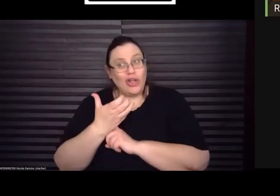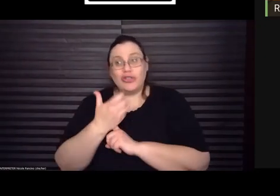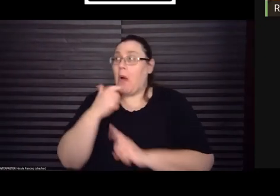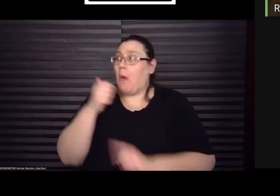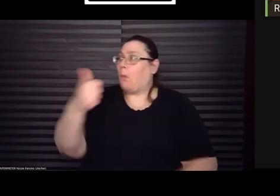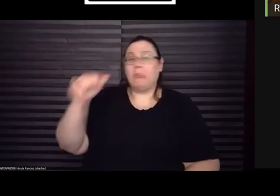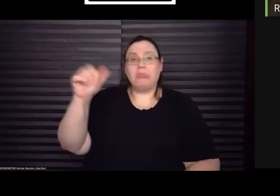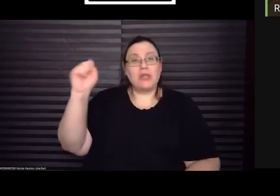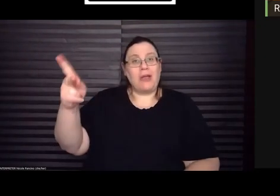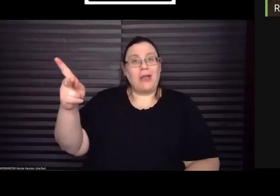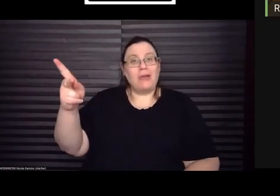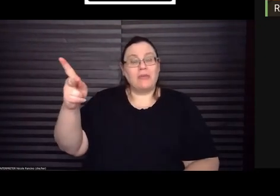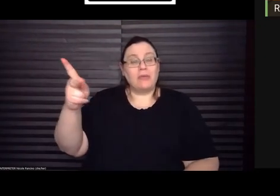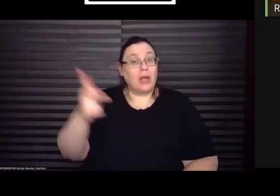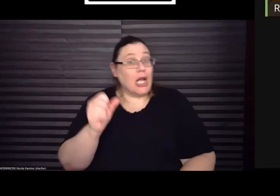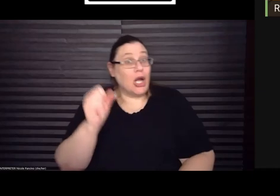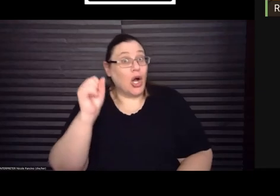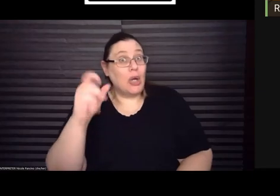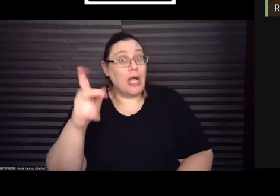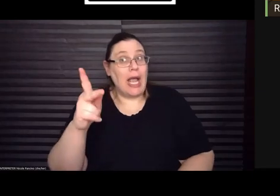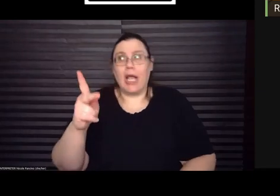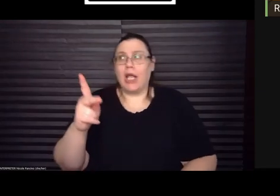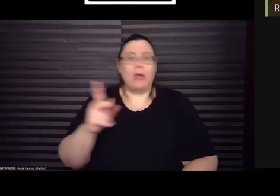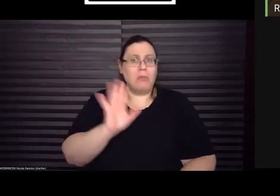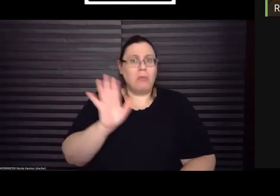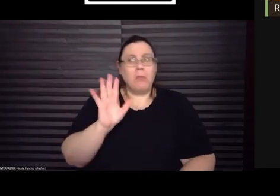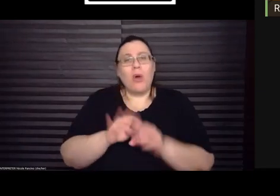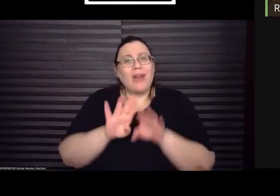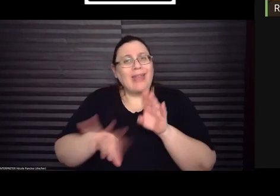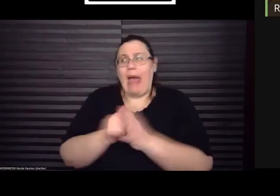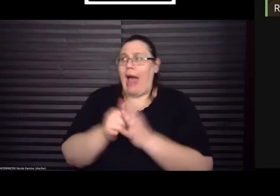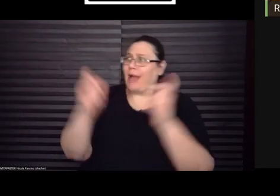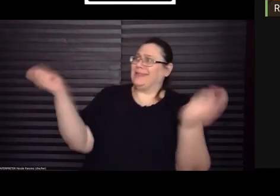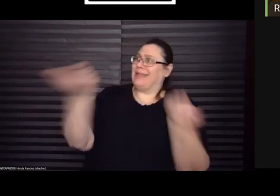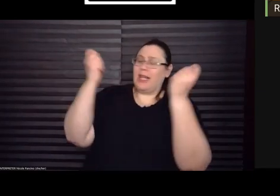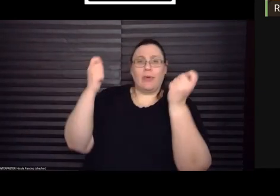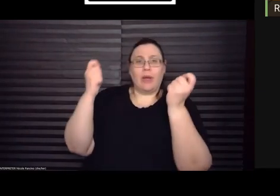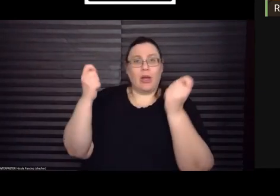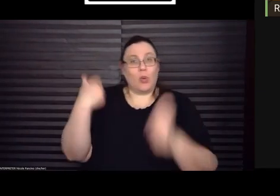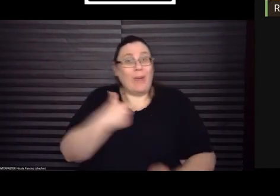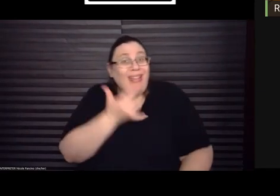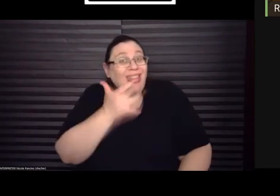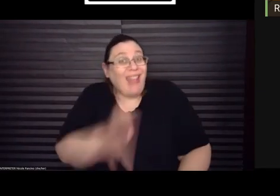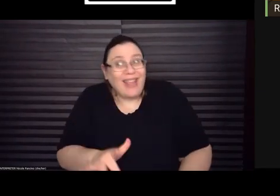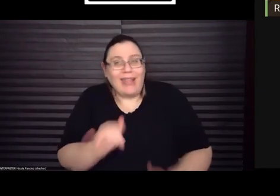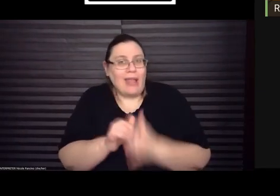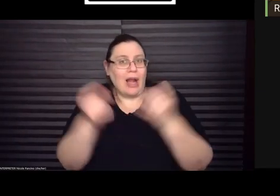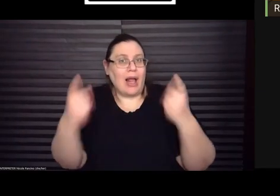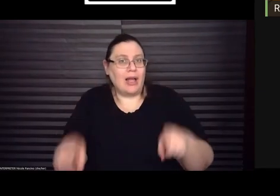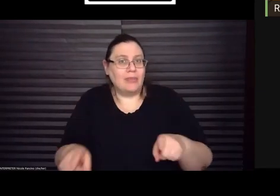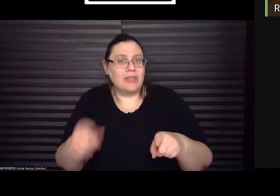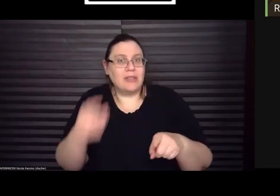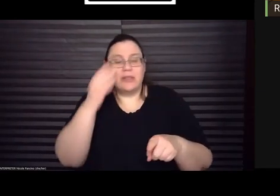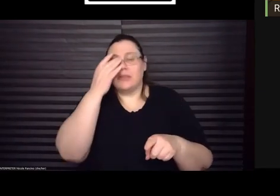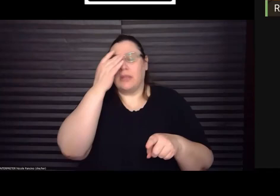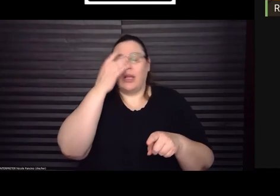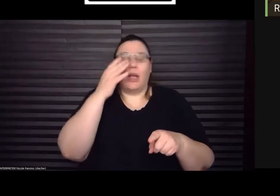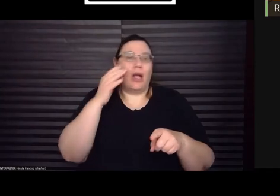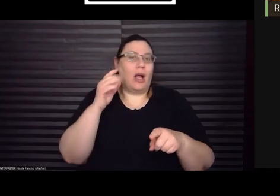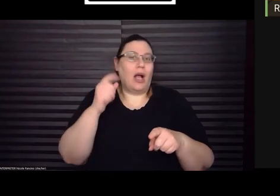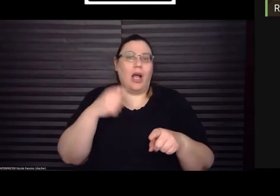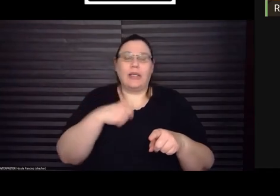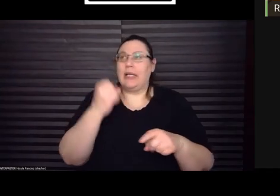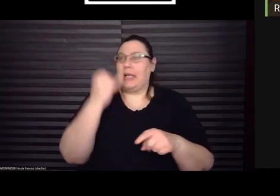that's okay, right? Not only is it okay, but it's kind of celebrated, right? So aren't we lucky that this happens, right? Because mm-hmm. I